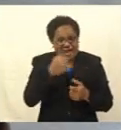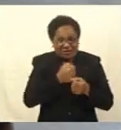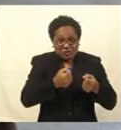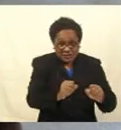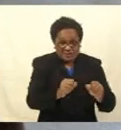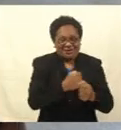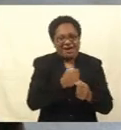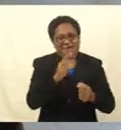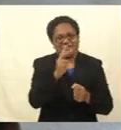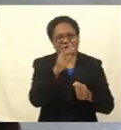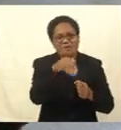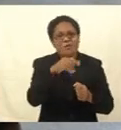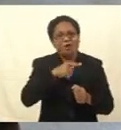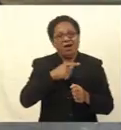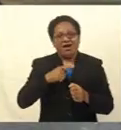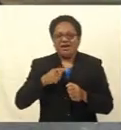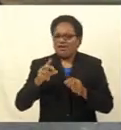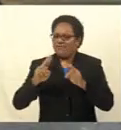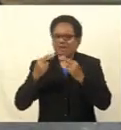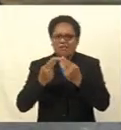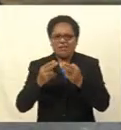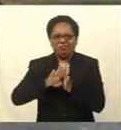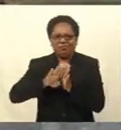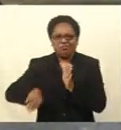of us have been neglected from our homes.